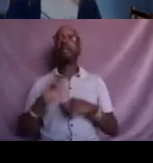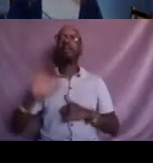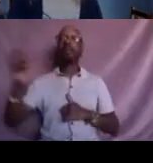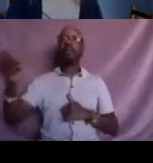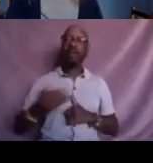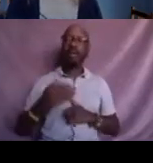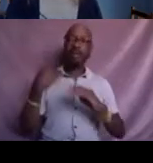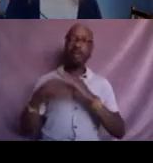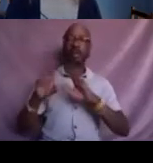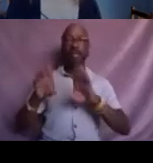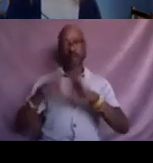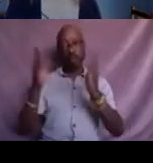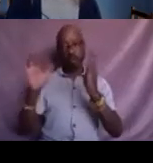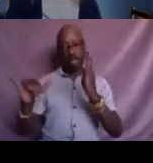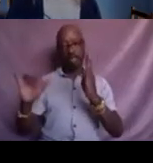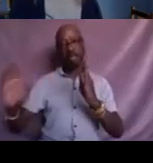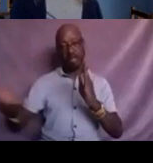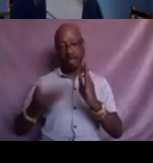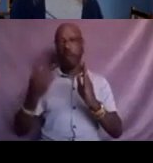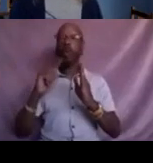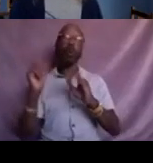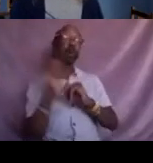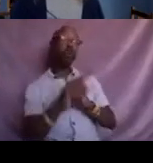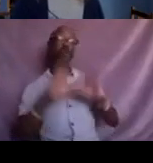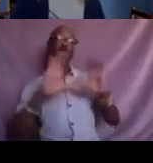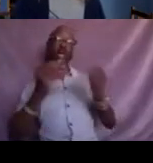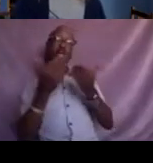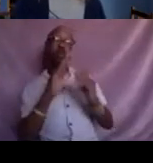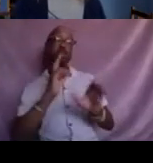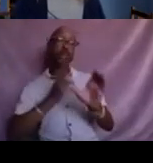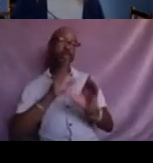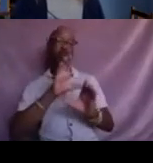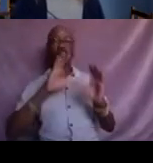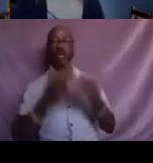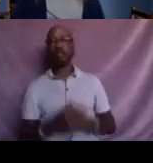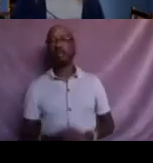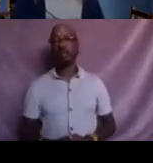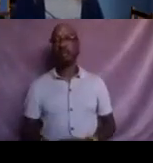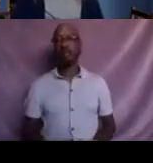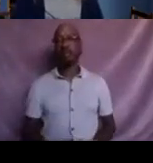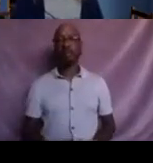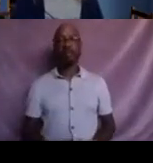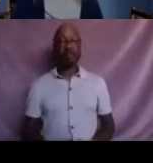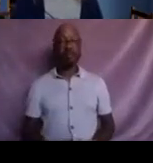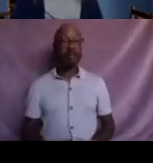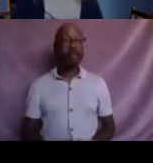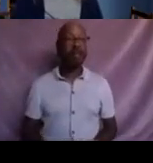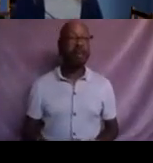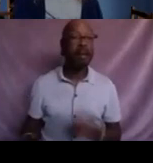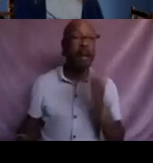that invitation email or go to Classroom to join your class. You can't just like force them in using that invite by